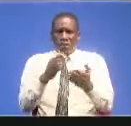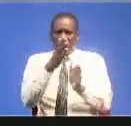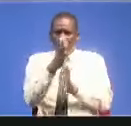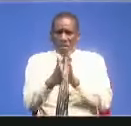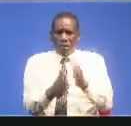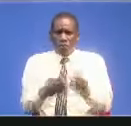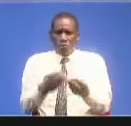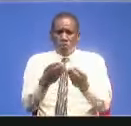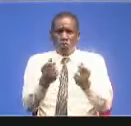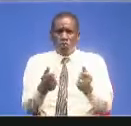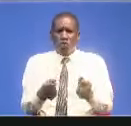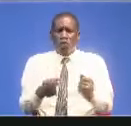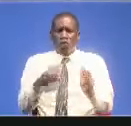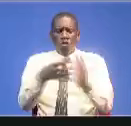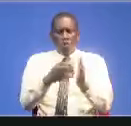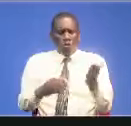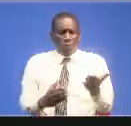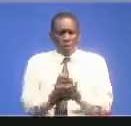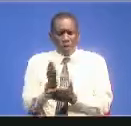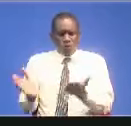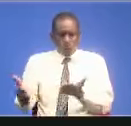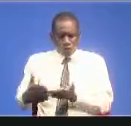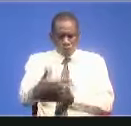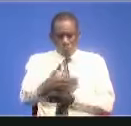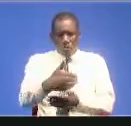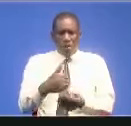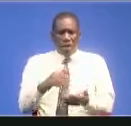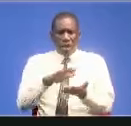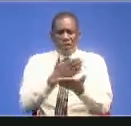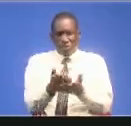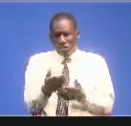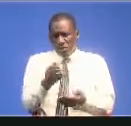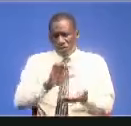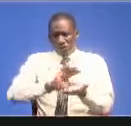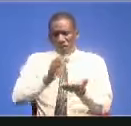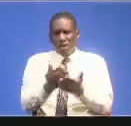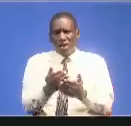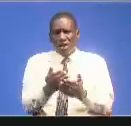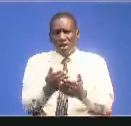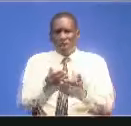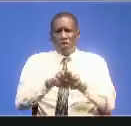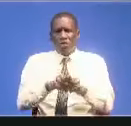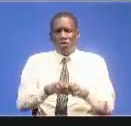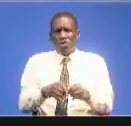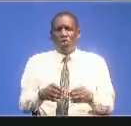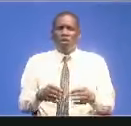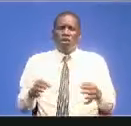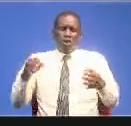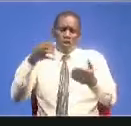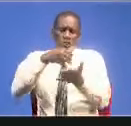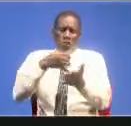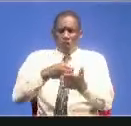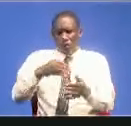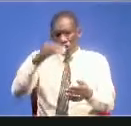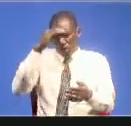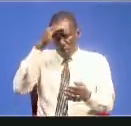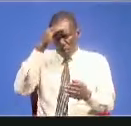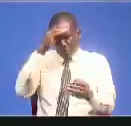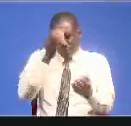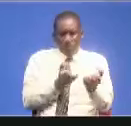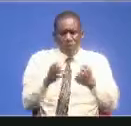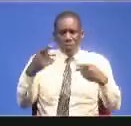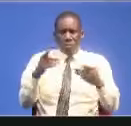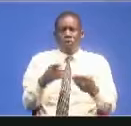out the copyright collection and distribution process, in addition to the onboarding of liquor traders and bar owners in royalties